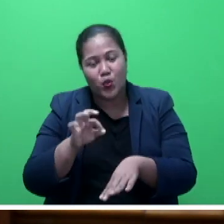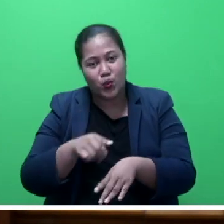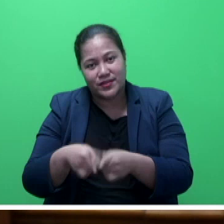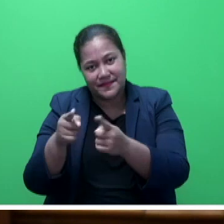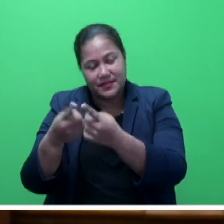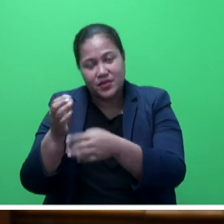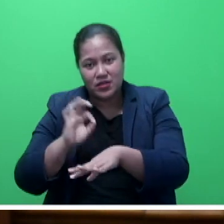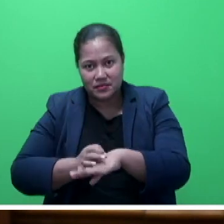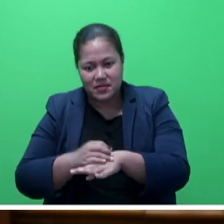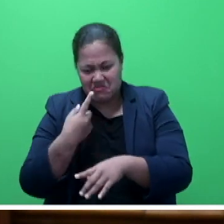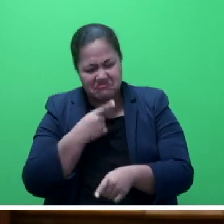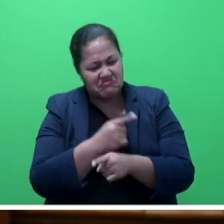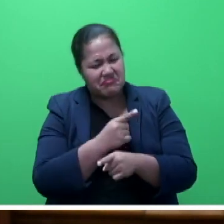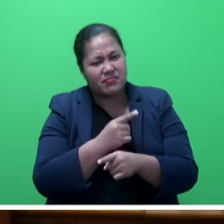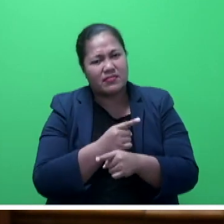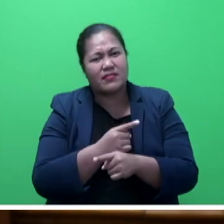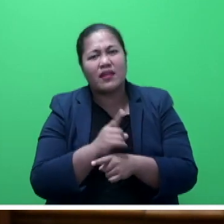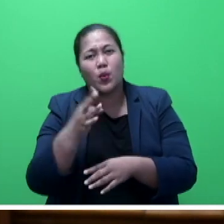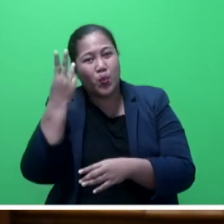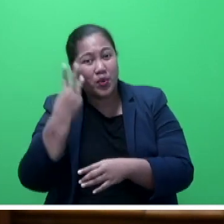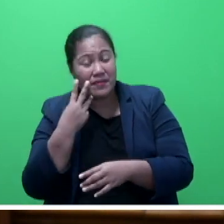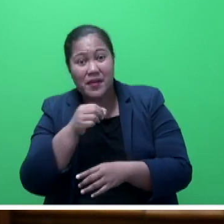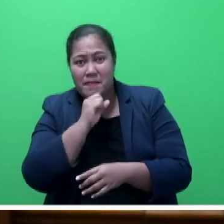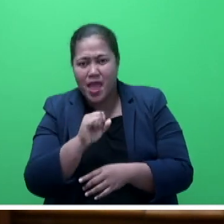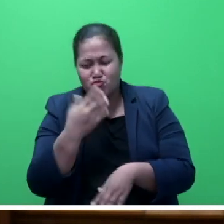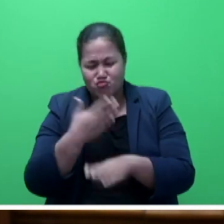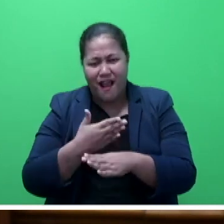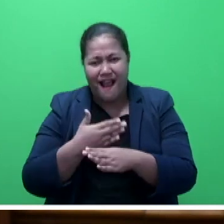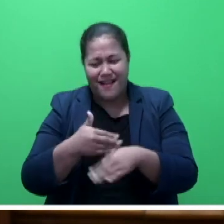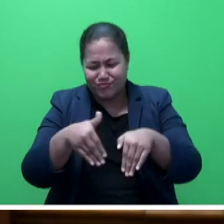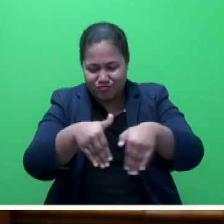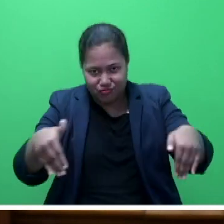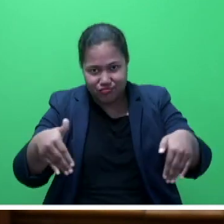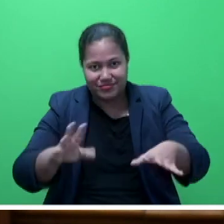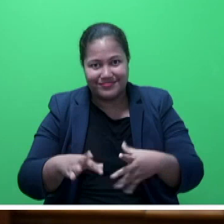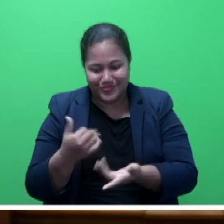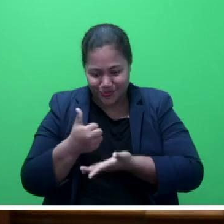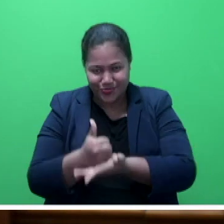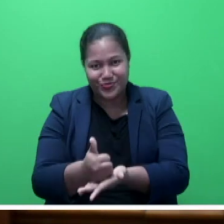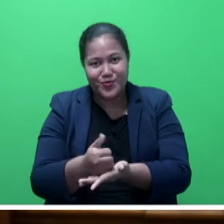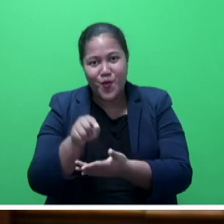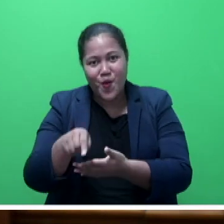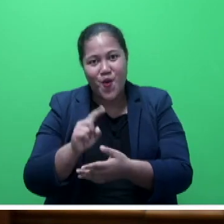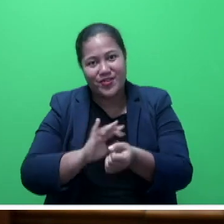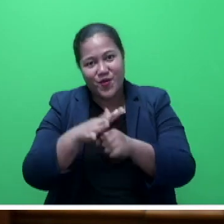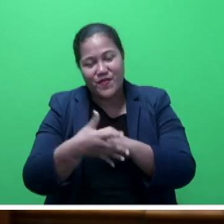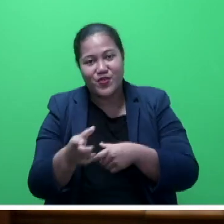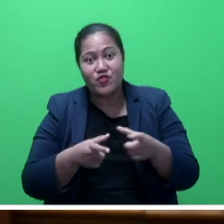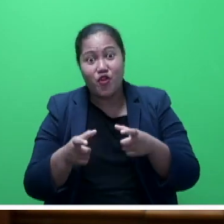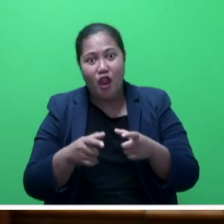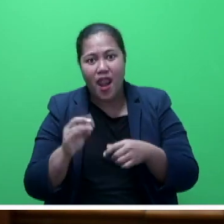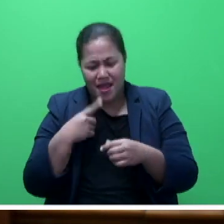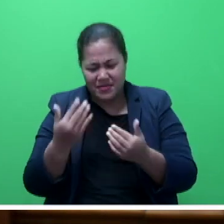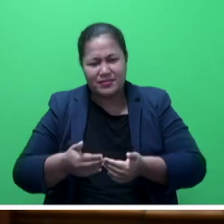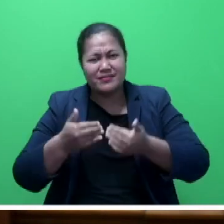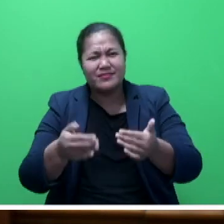I have spoken to women and men on front lines of this effort. I have been on the ground in communities affected by